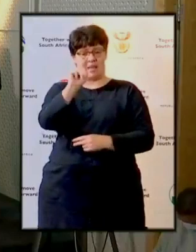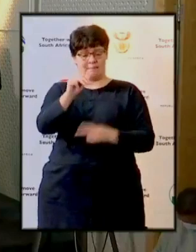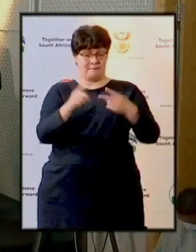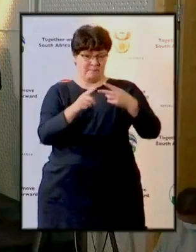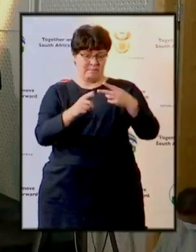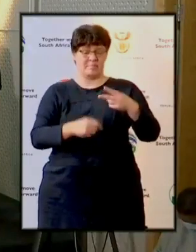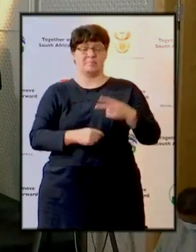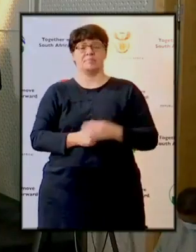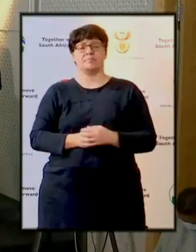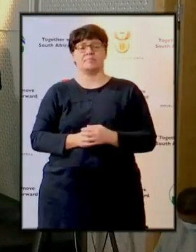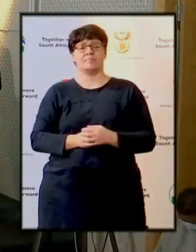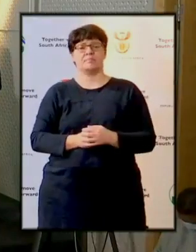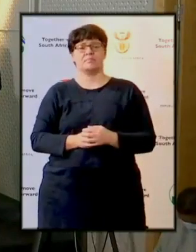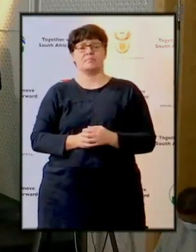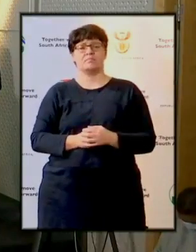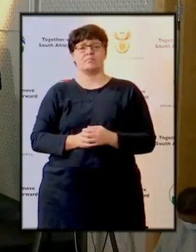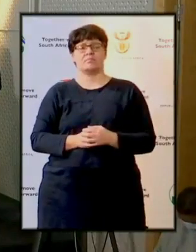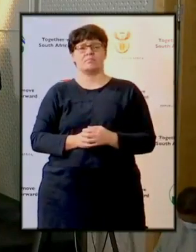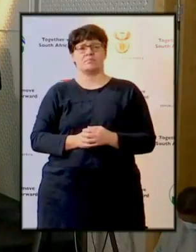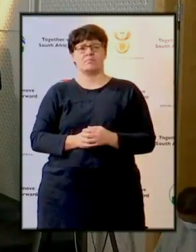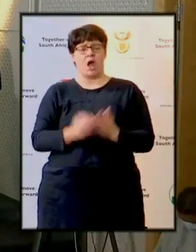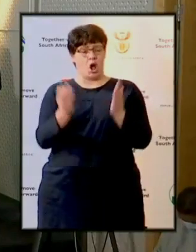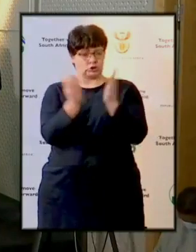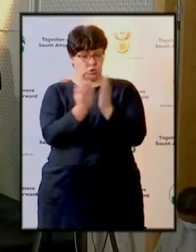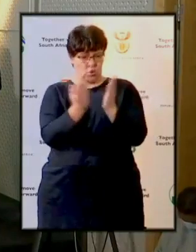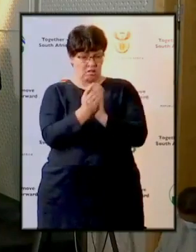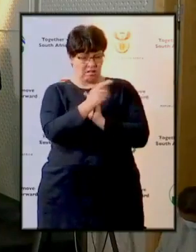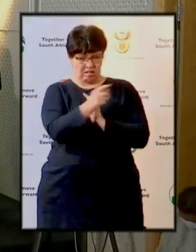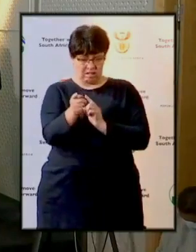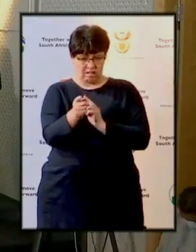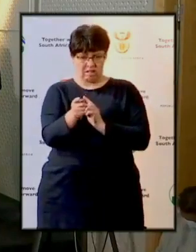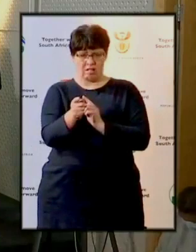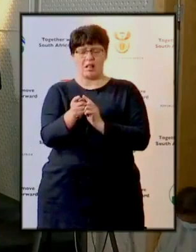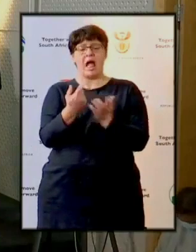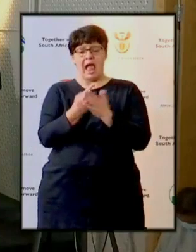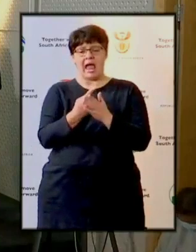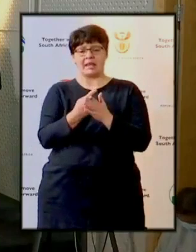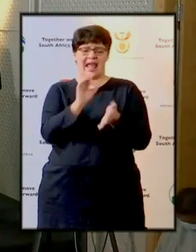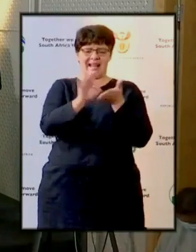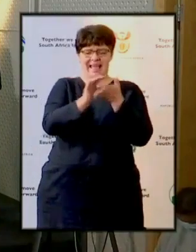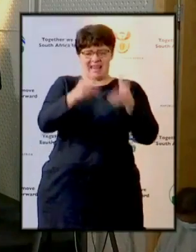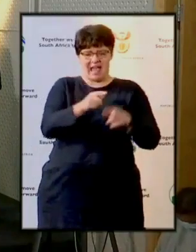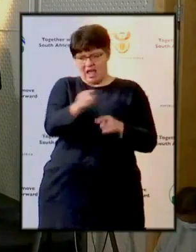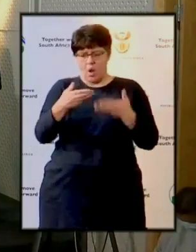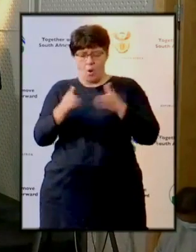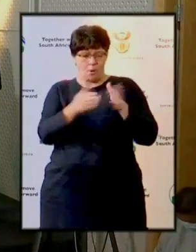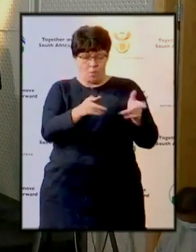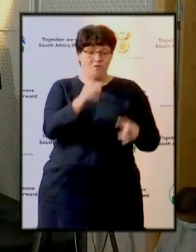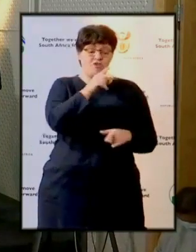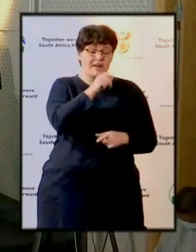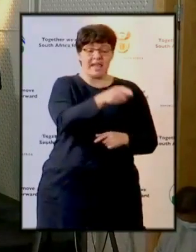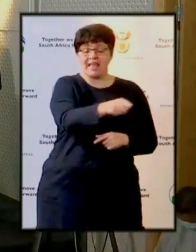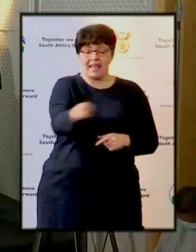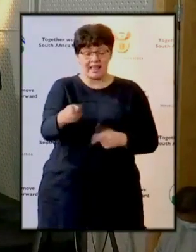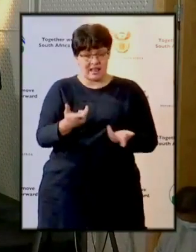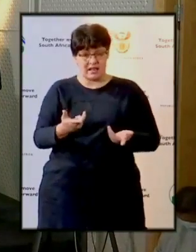is, if it is true that schools, domestic workers, and most retail shops will open for business on Friday, when